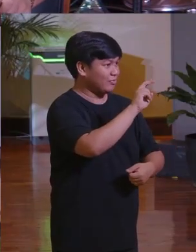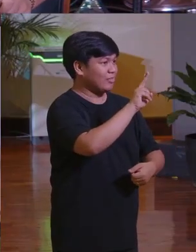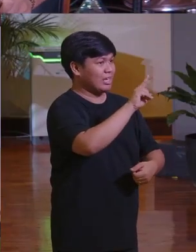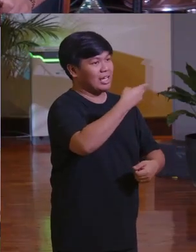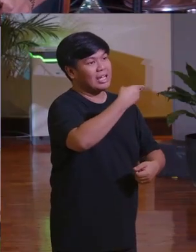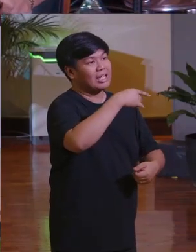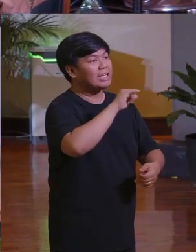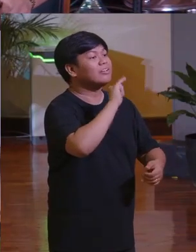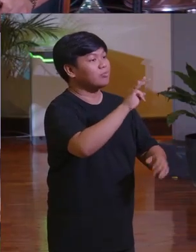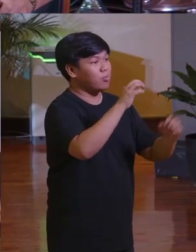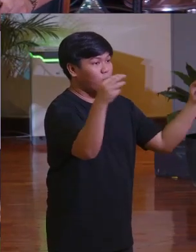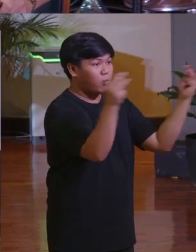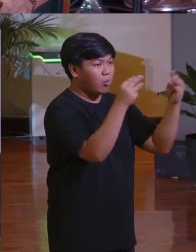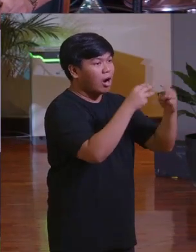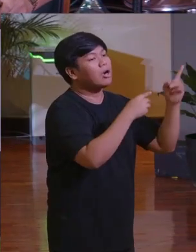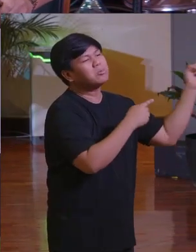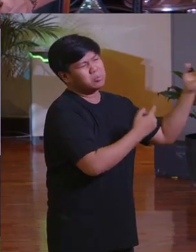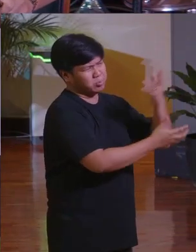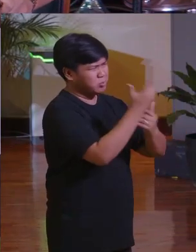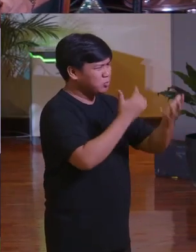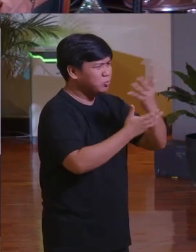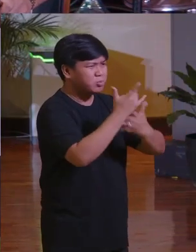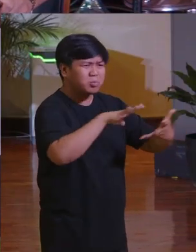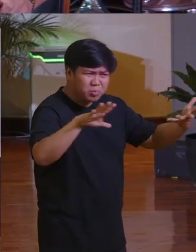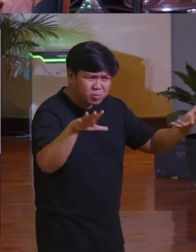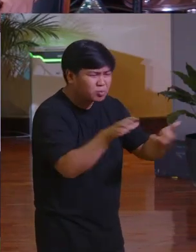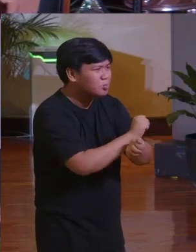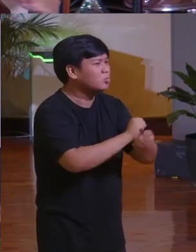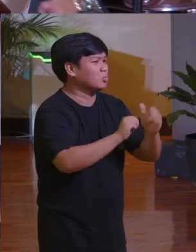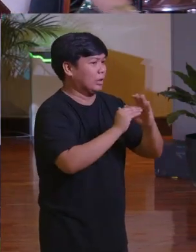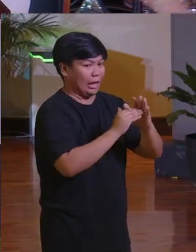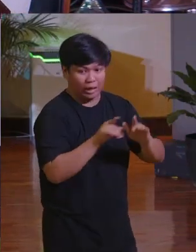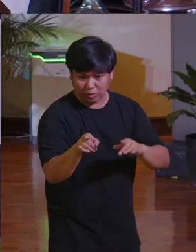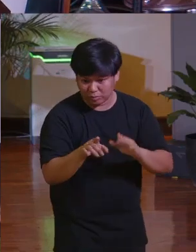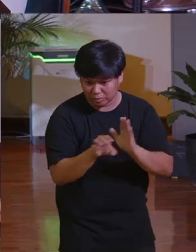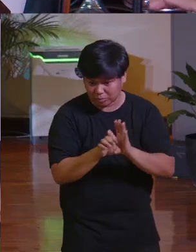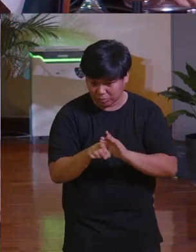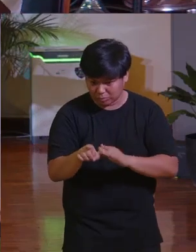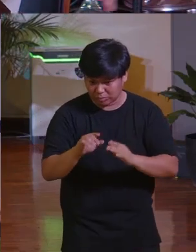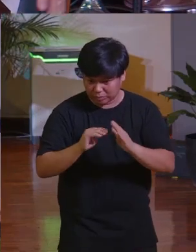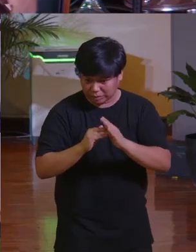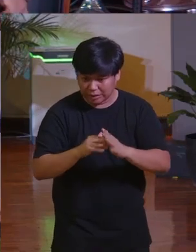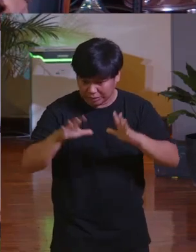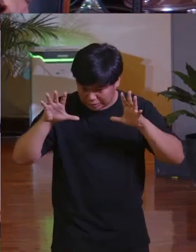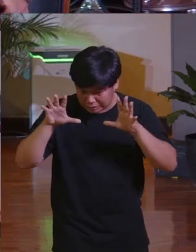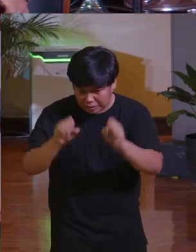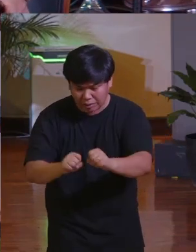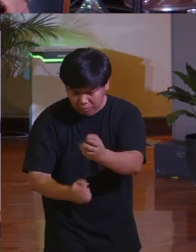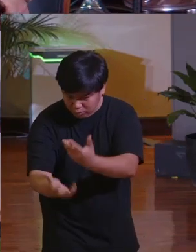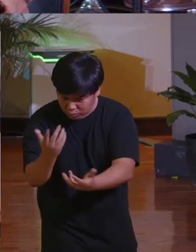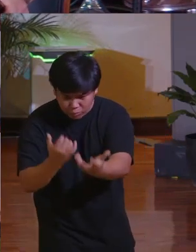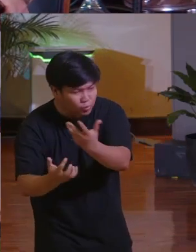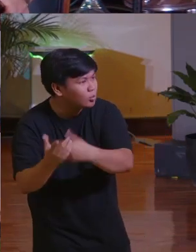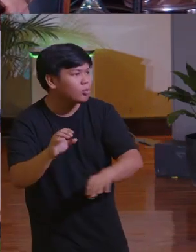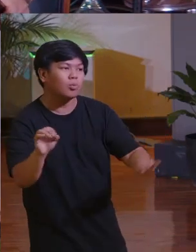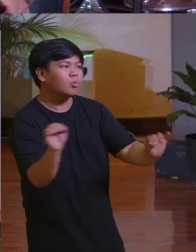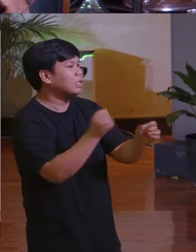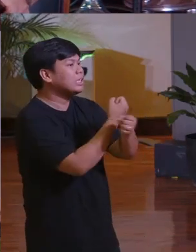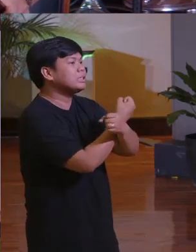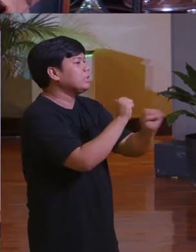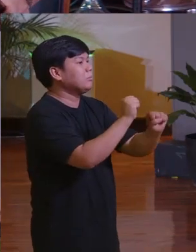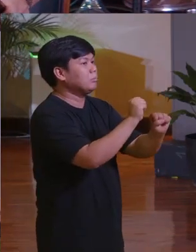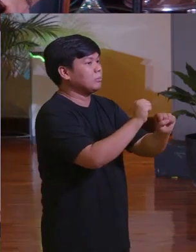they go. They hasten to the wall, the siege tower to set up. The river gates are opened. The palace melts